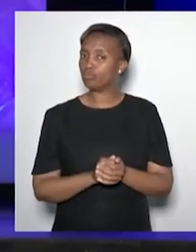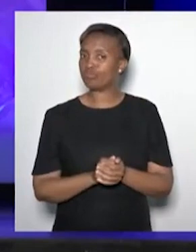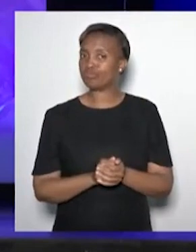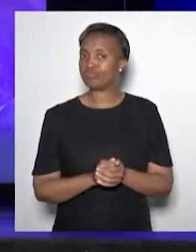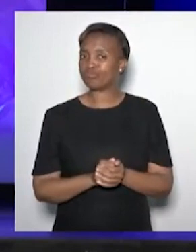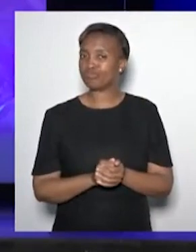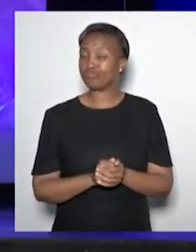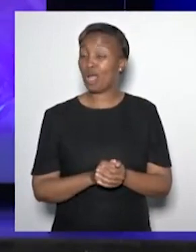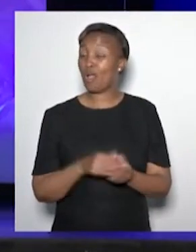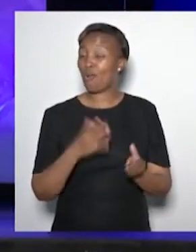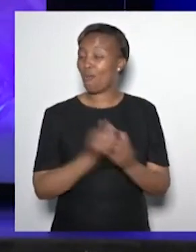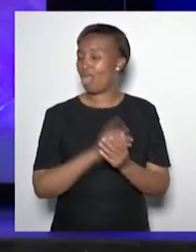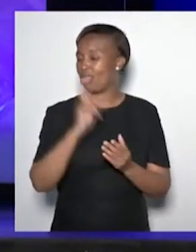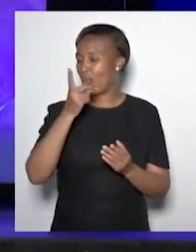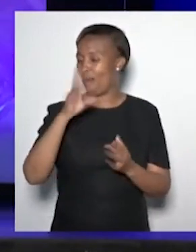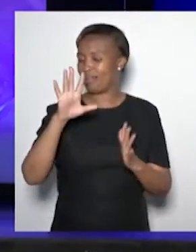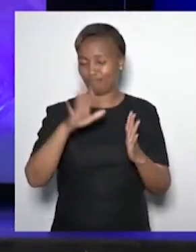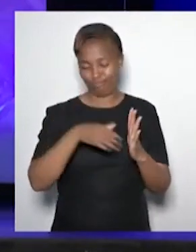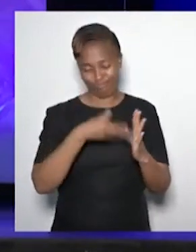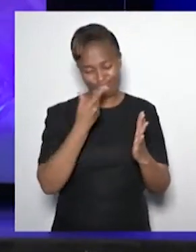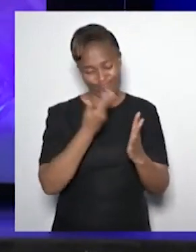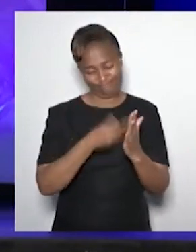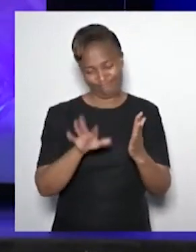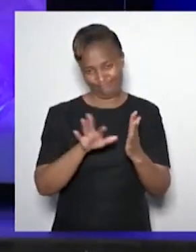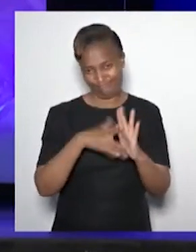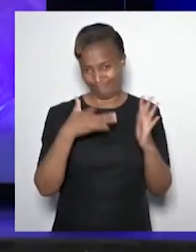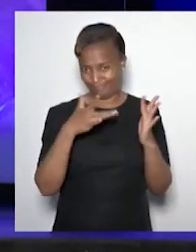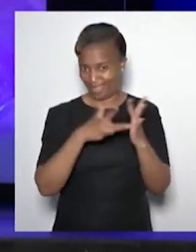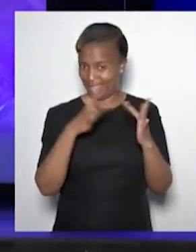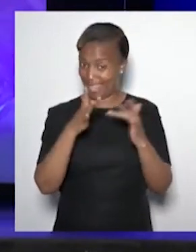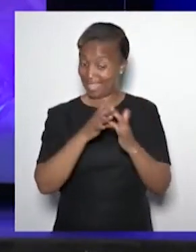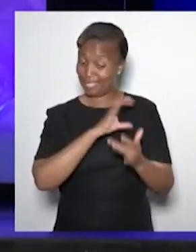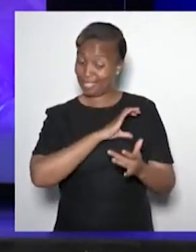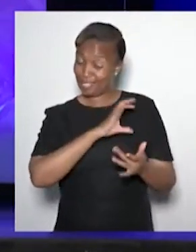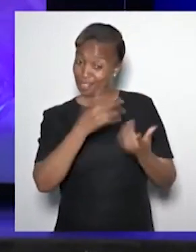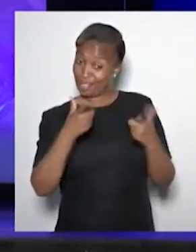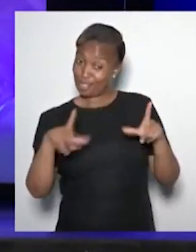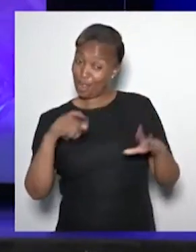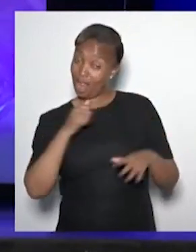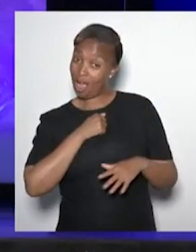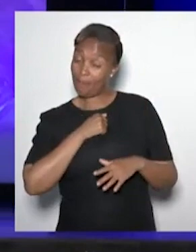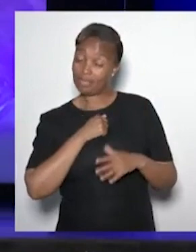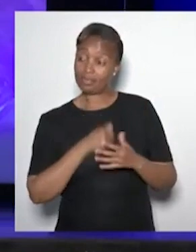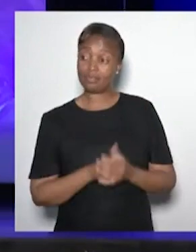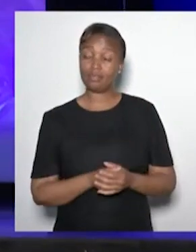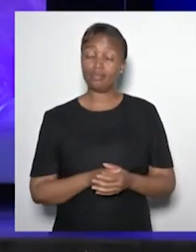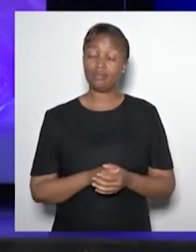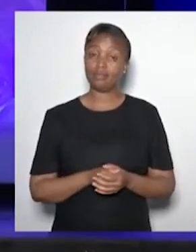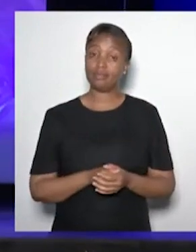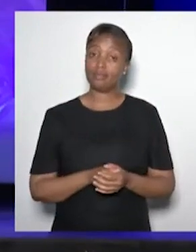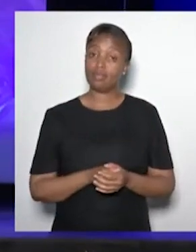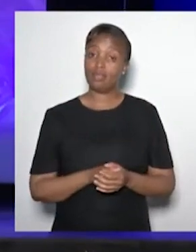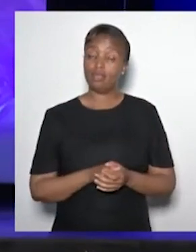with the gospel of Jesus Christ our Lord.